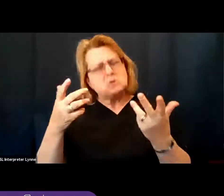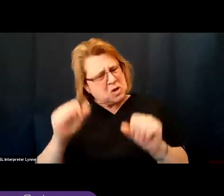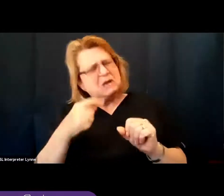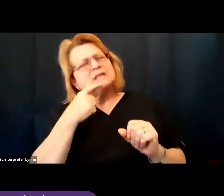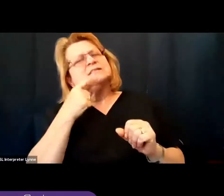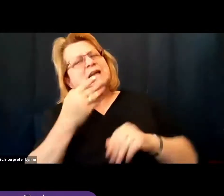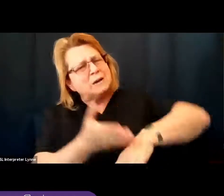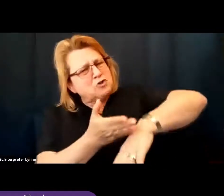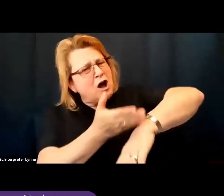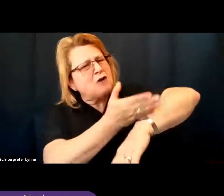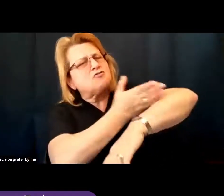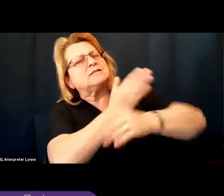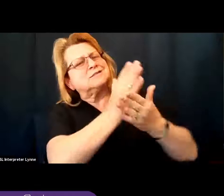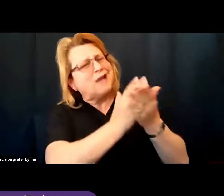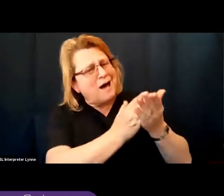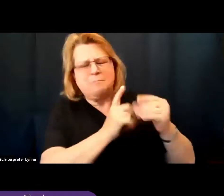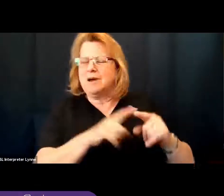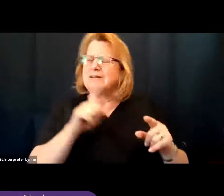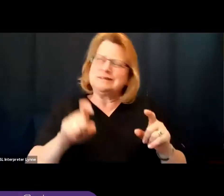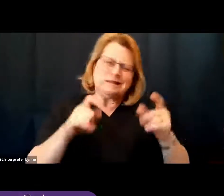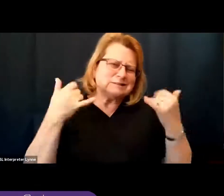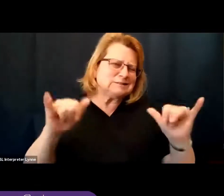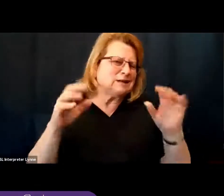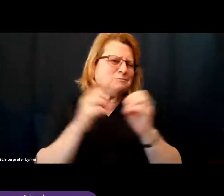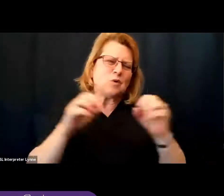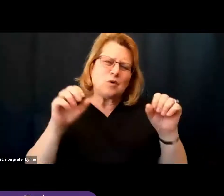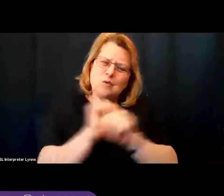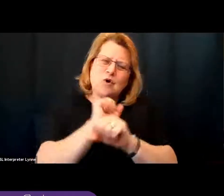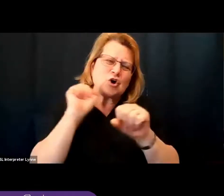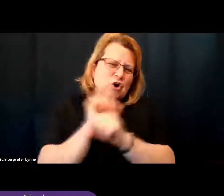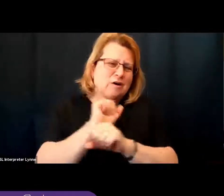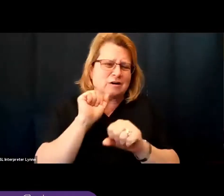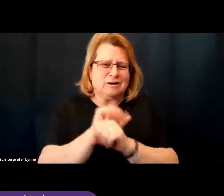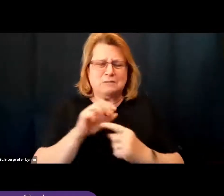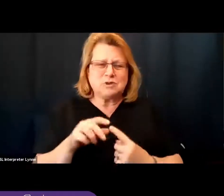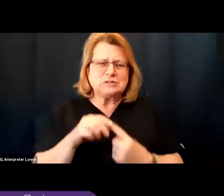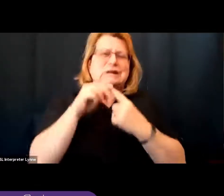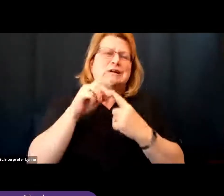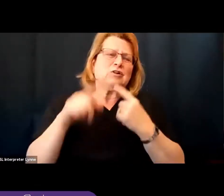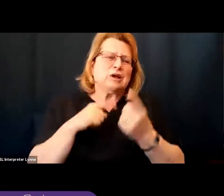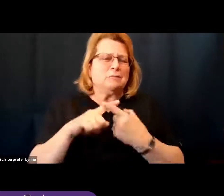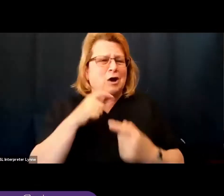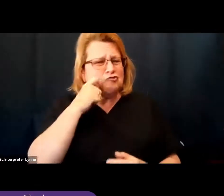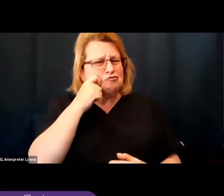far more work that we need to do, particularly as it pertains to racial discrimination.